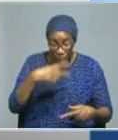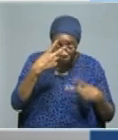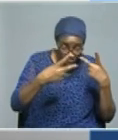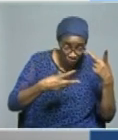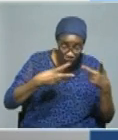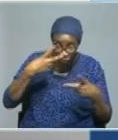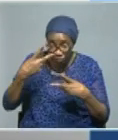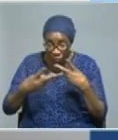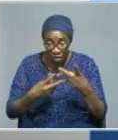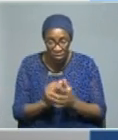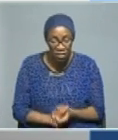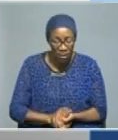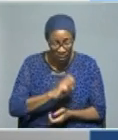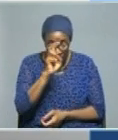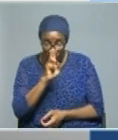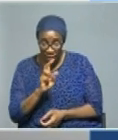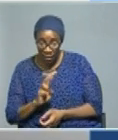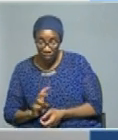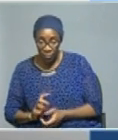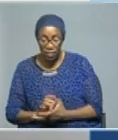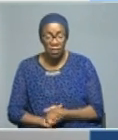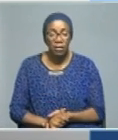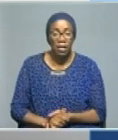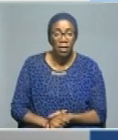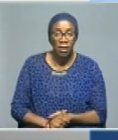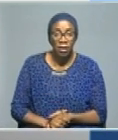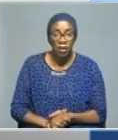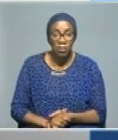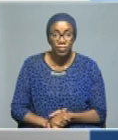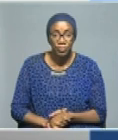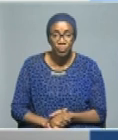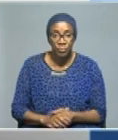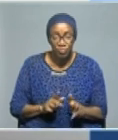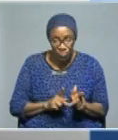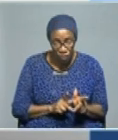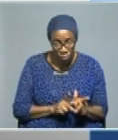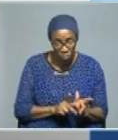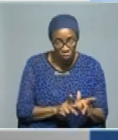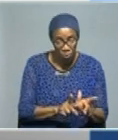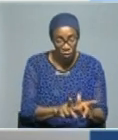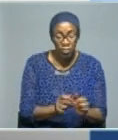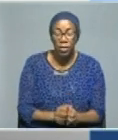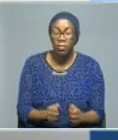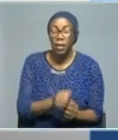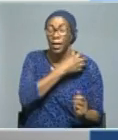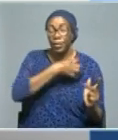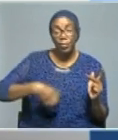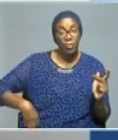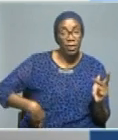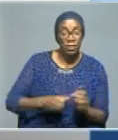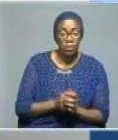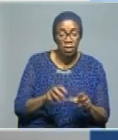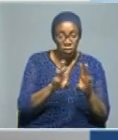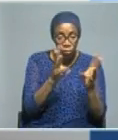She will be accompanied by the WorldSkills International President, the African Union Commissioner,